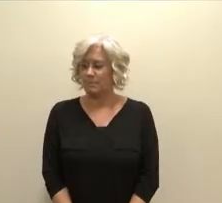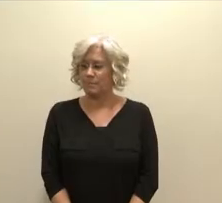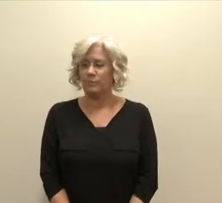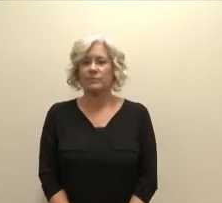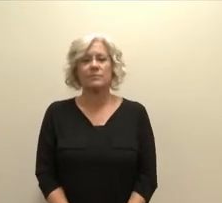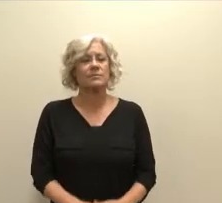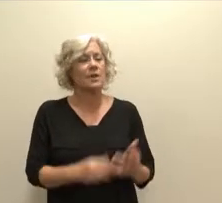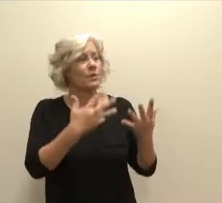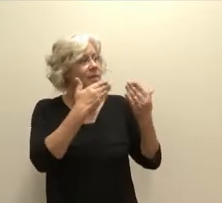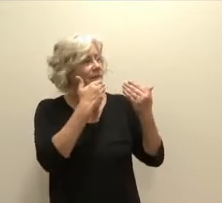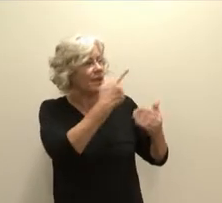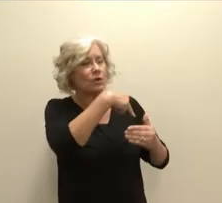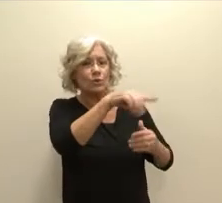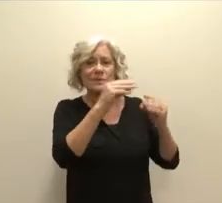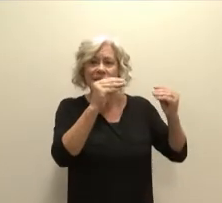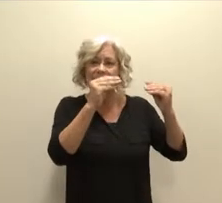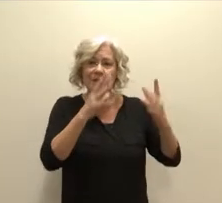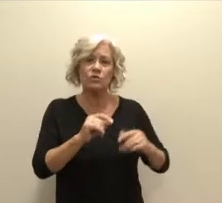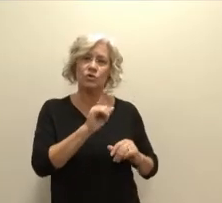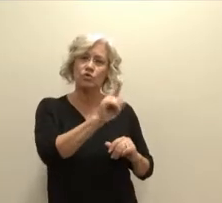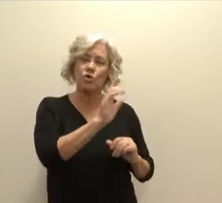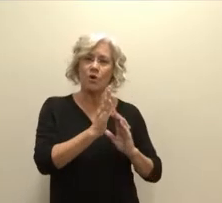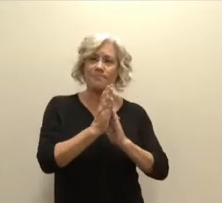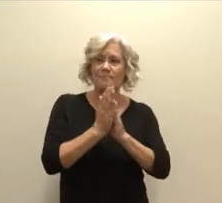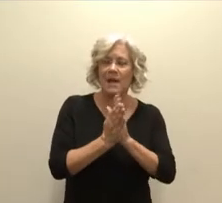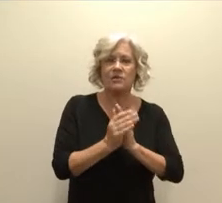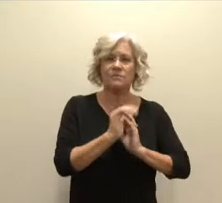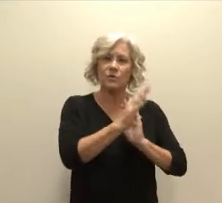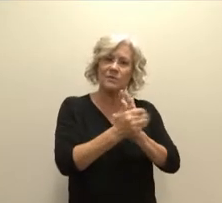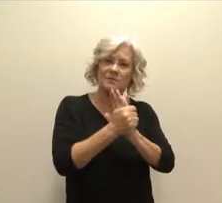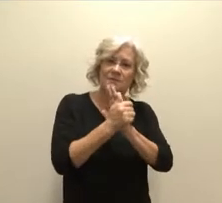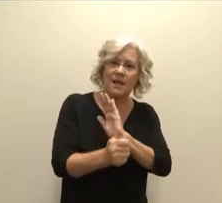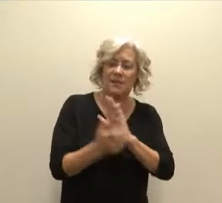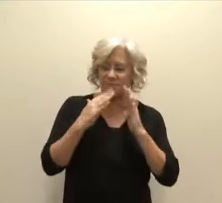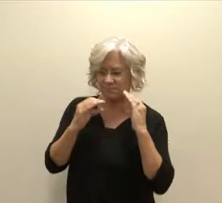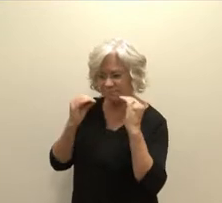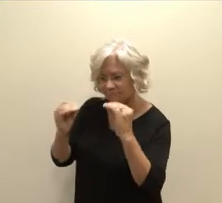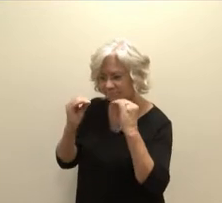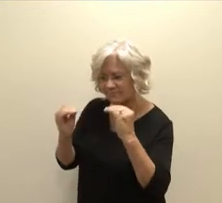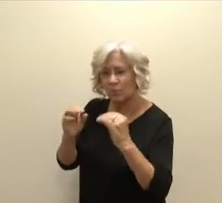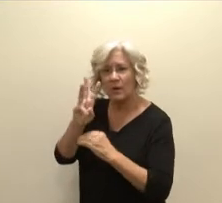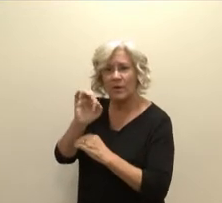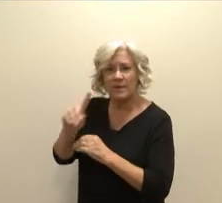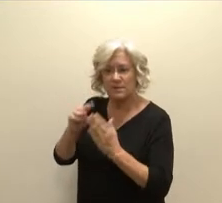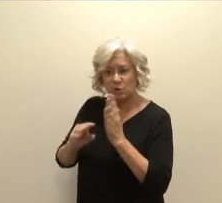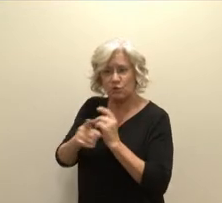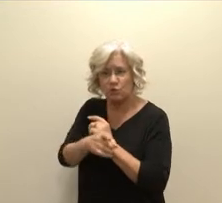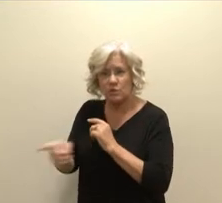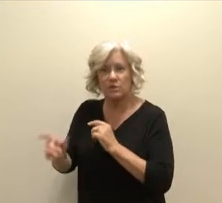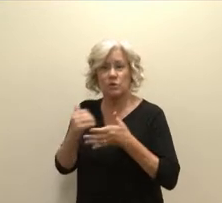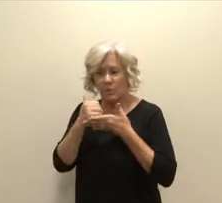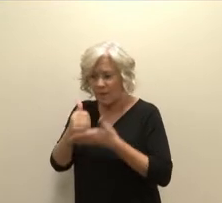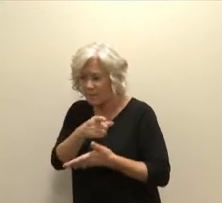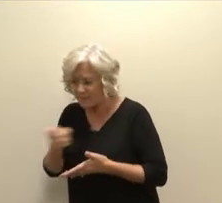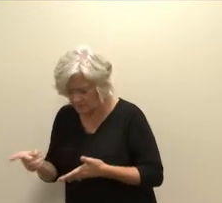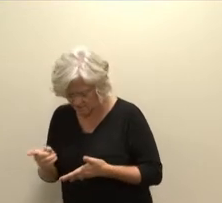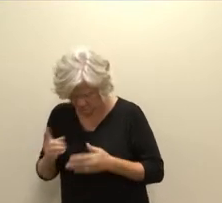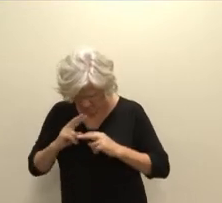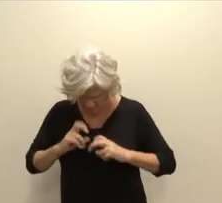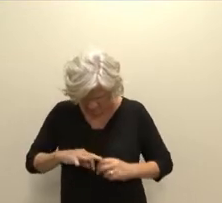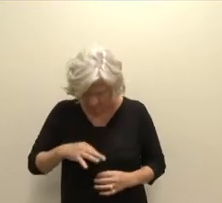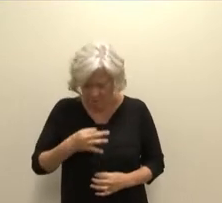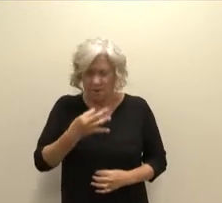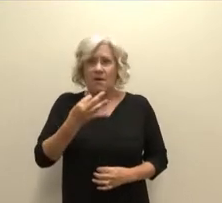I want to thank all of you for bringing your passion and your talents to the students of Waco ISD and for helping them discover in themselves their